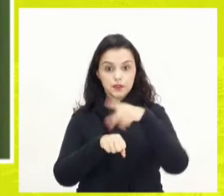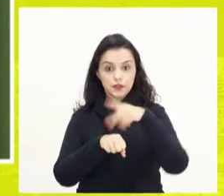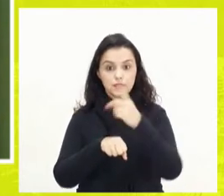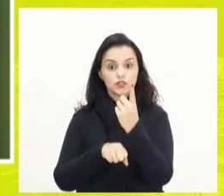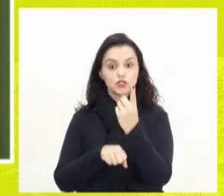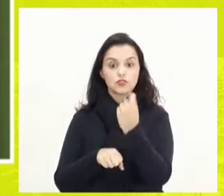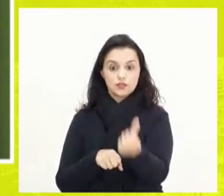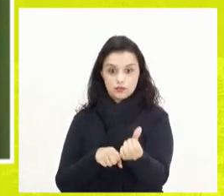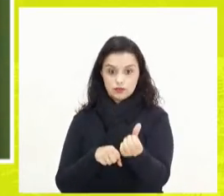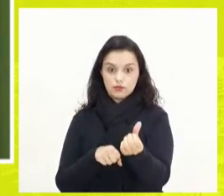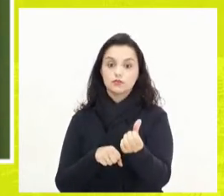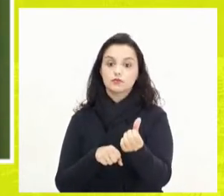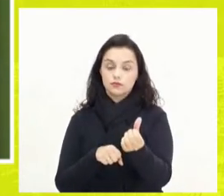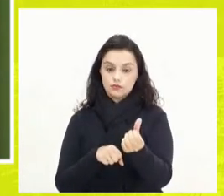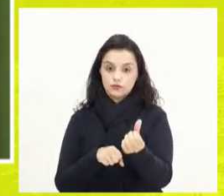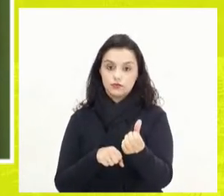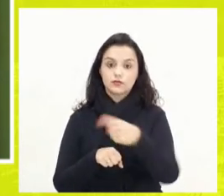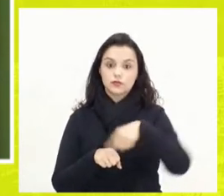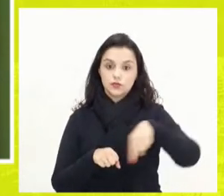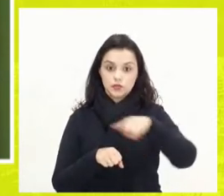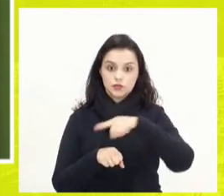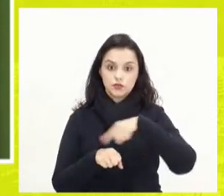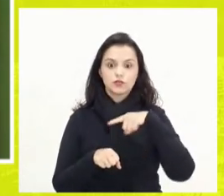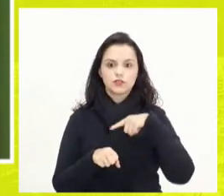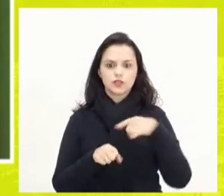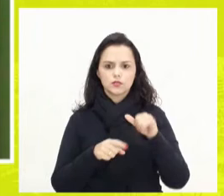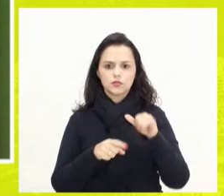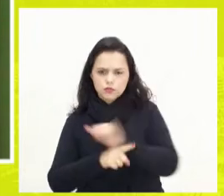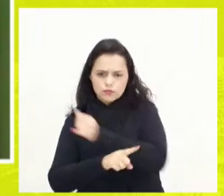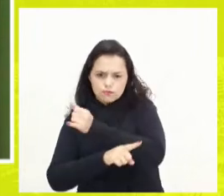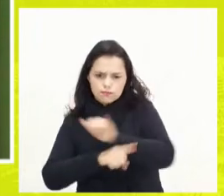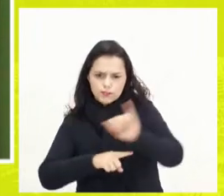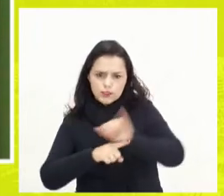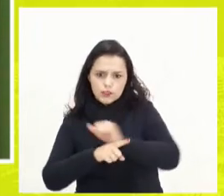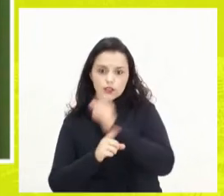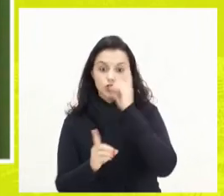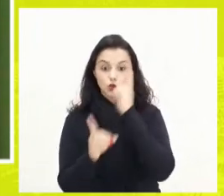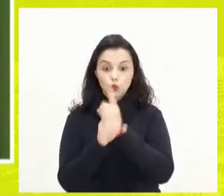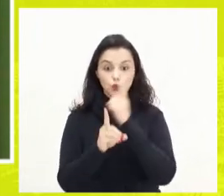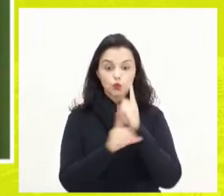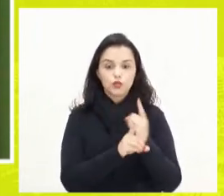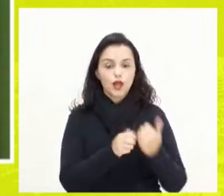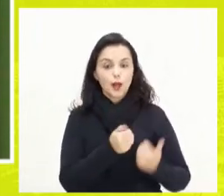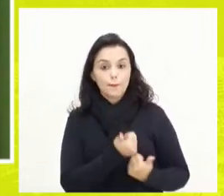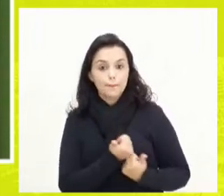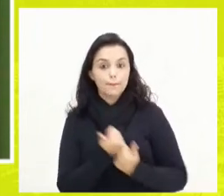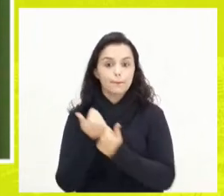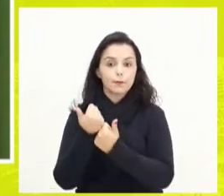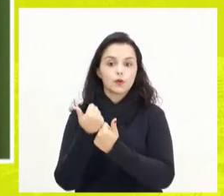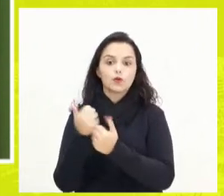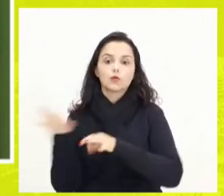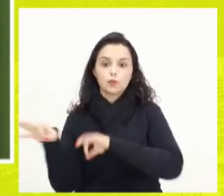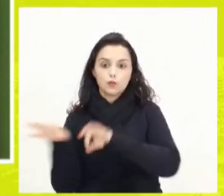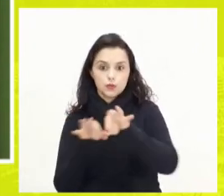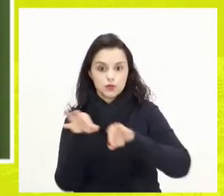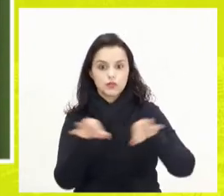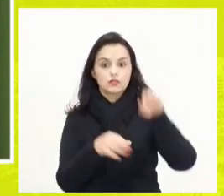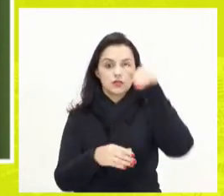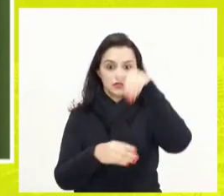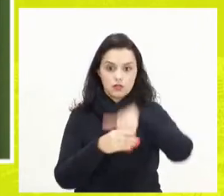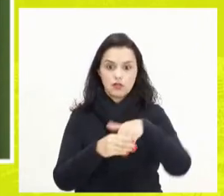the organizations of 16 and we're always looking for support